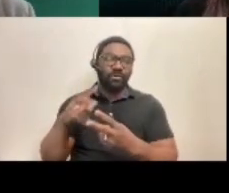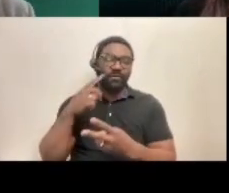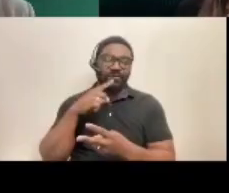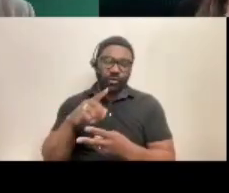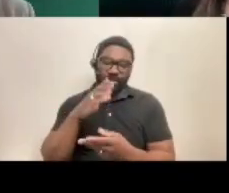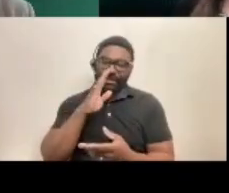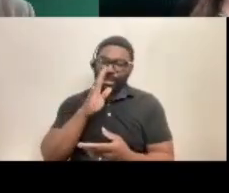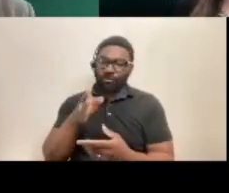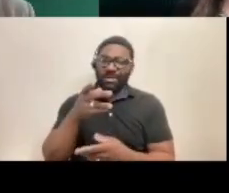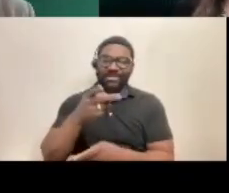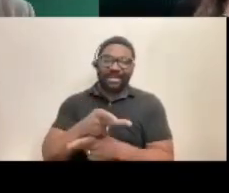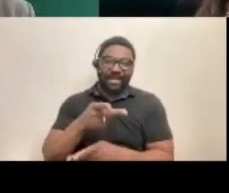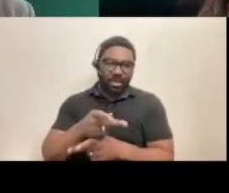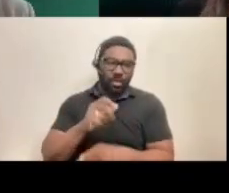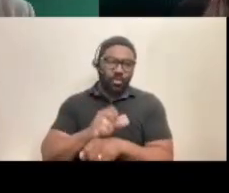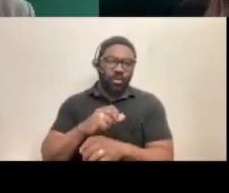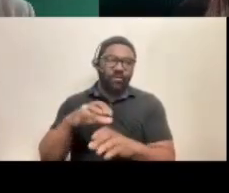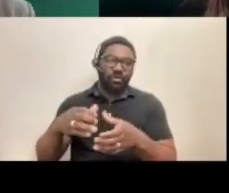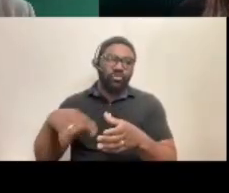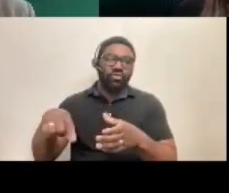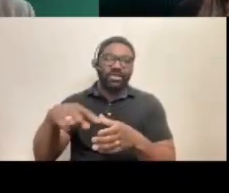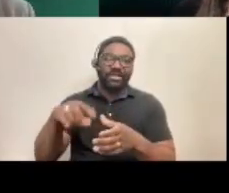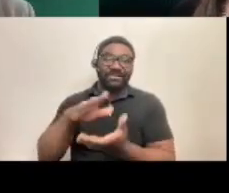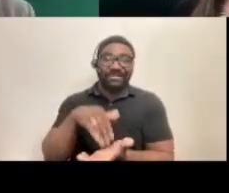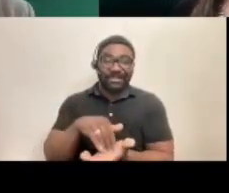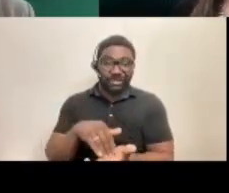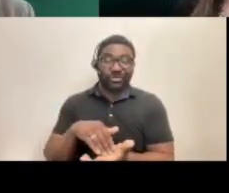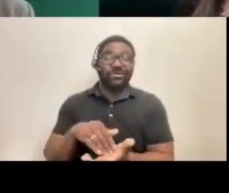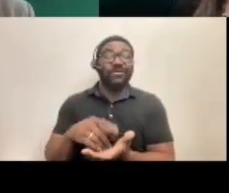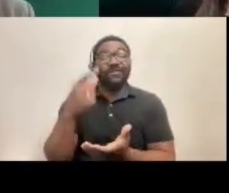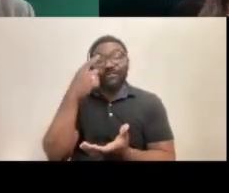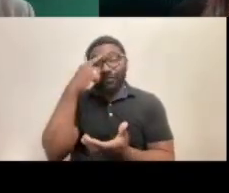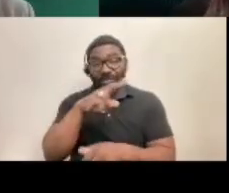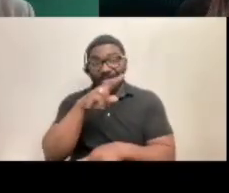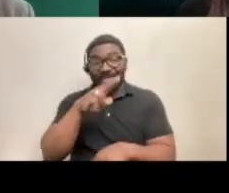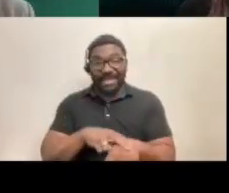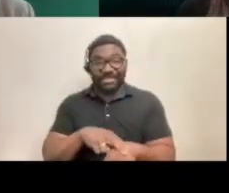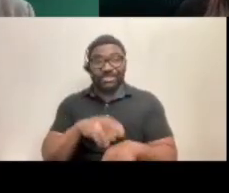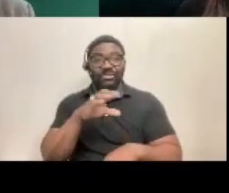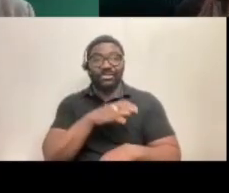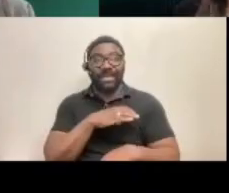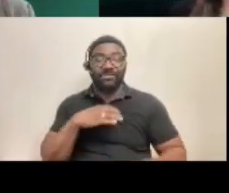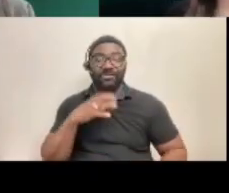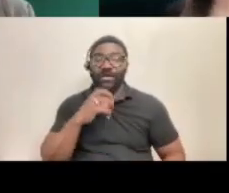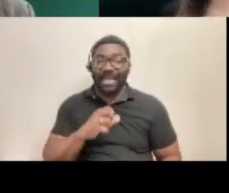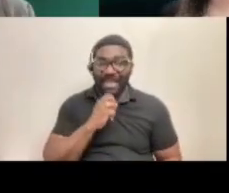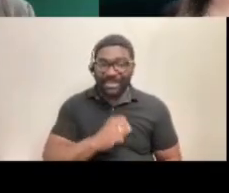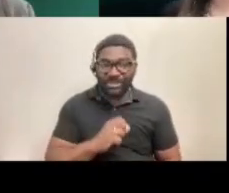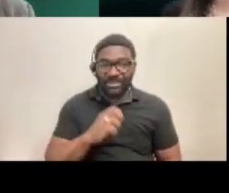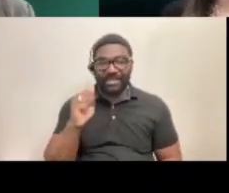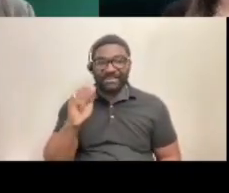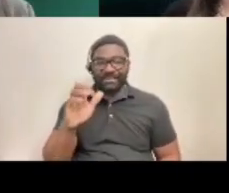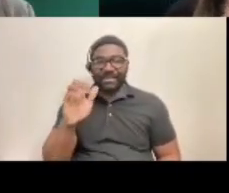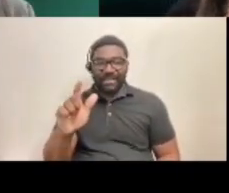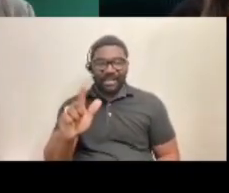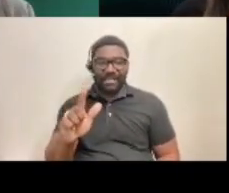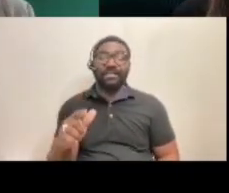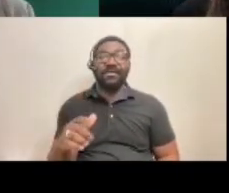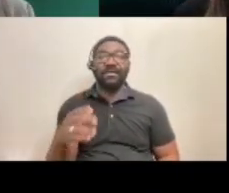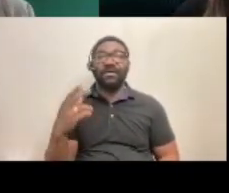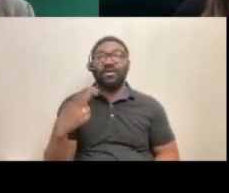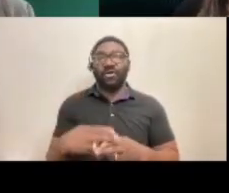Care Workforce Strategy Center on behalf of the National Council on Aging and ACL, also known